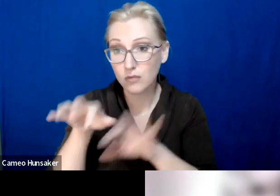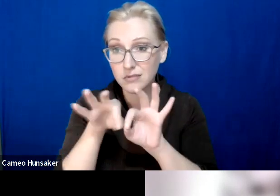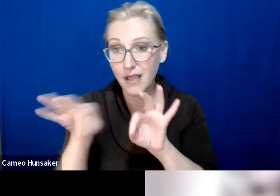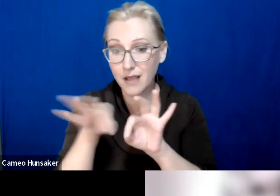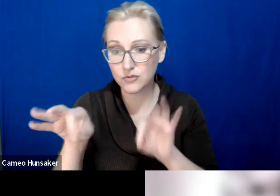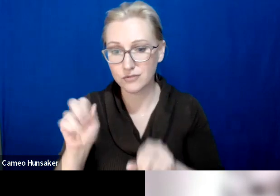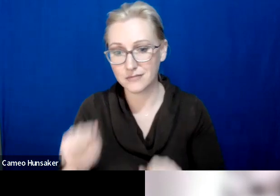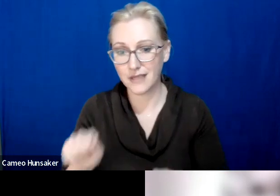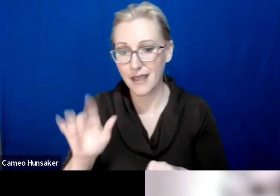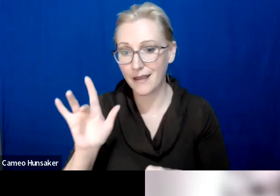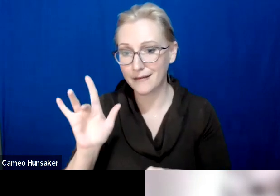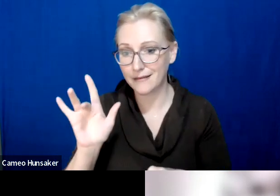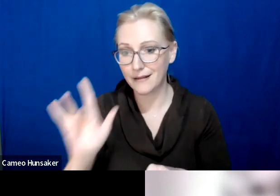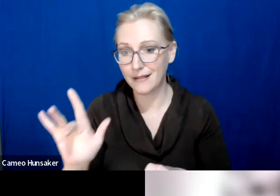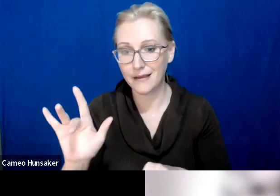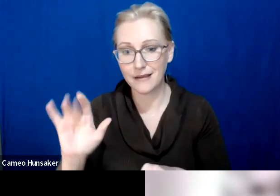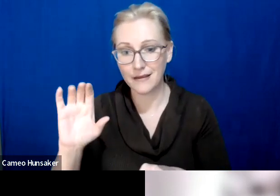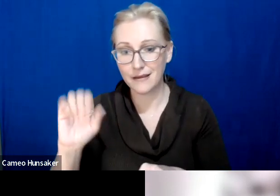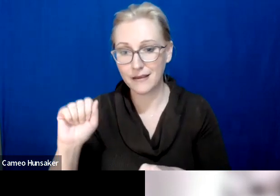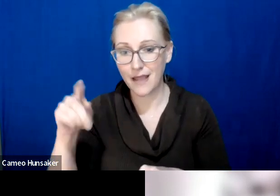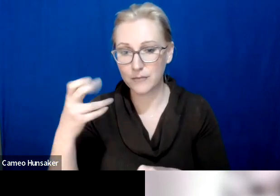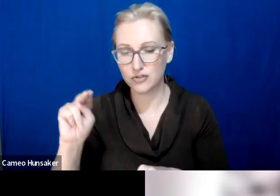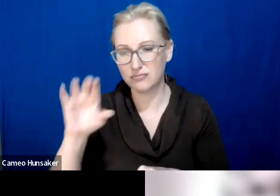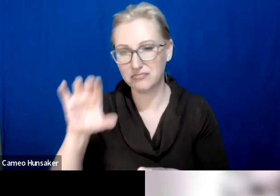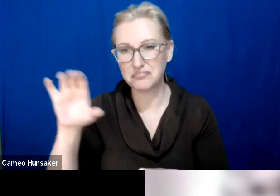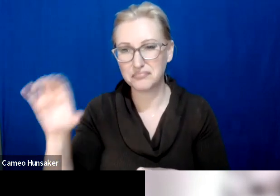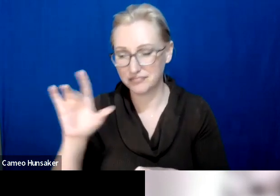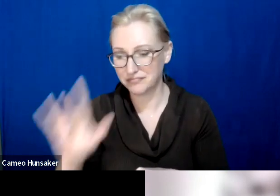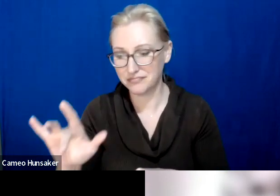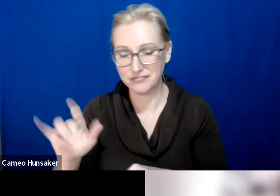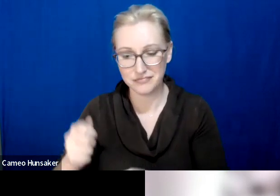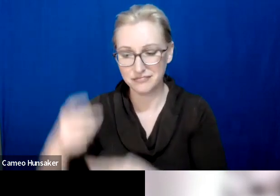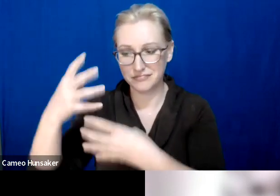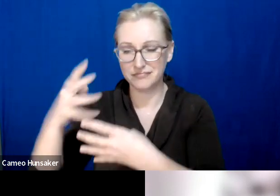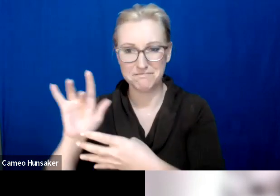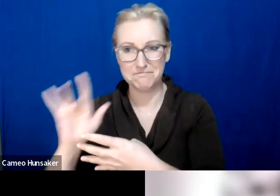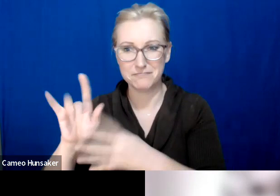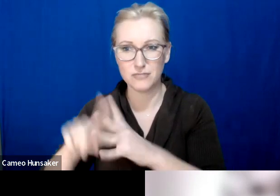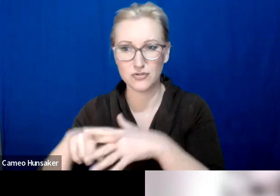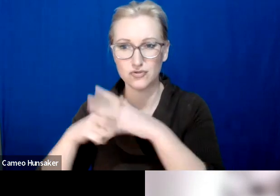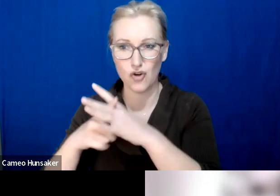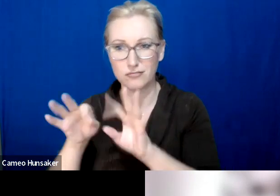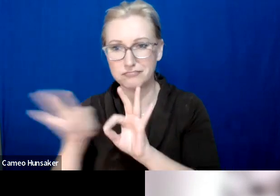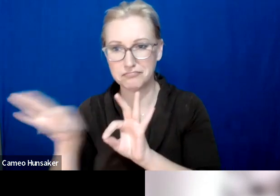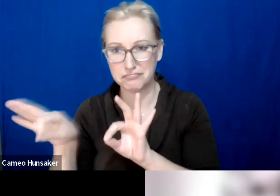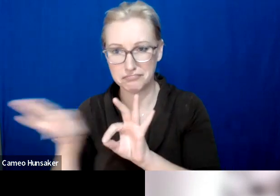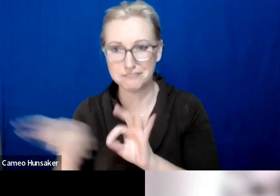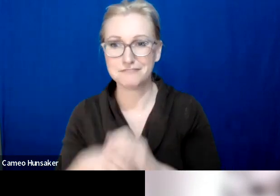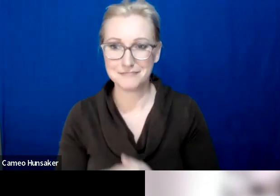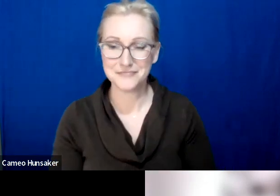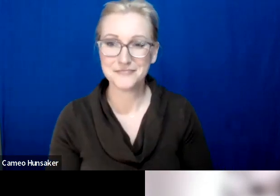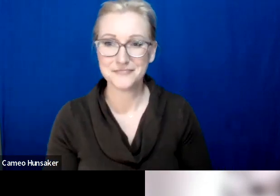screen by clicking on captions, and you will have the captions that will pop up on your screen as